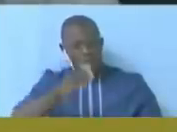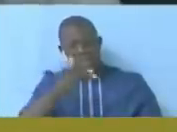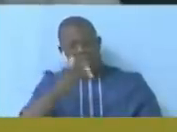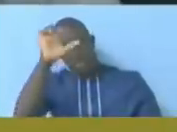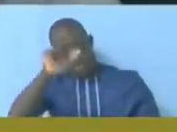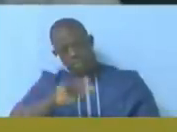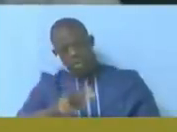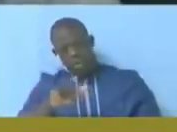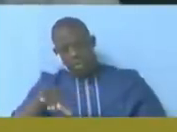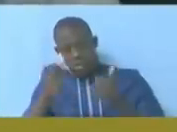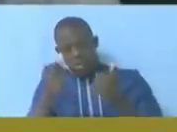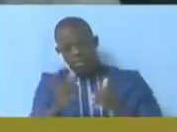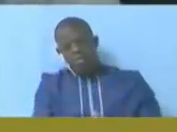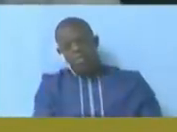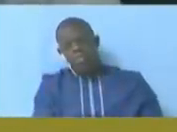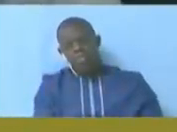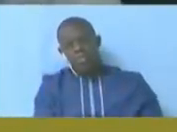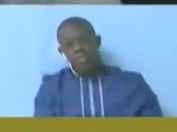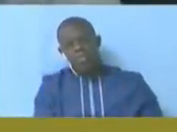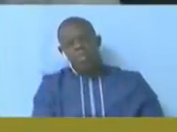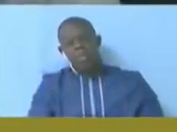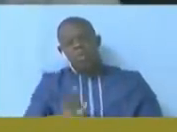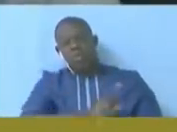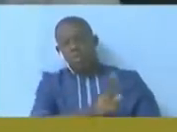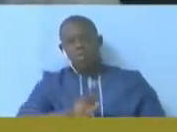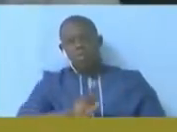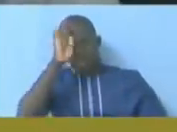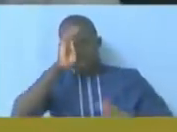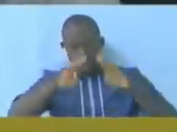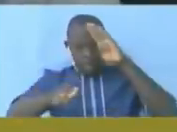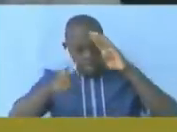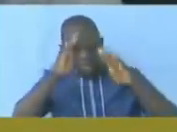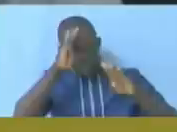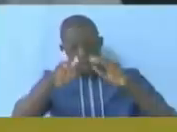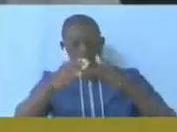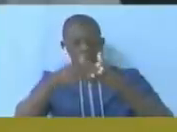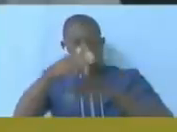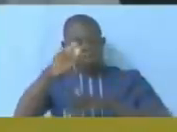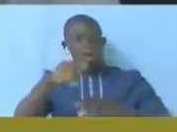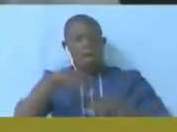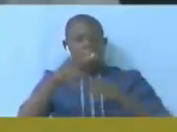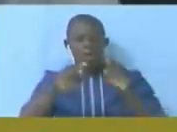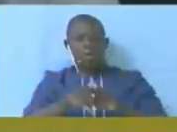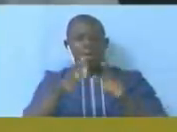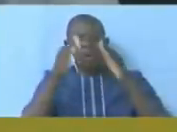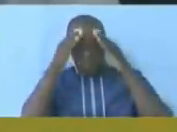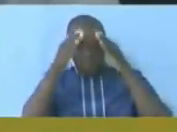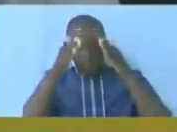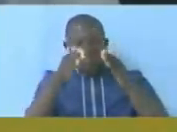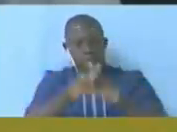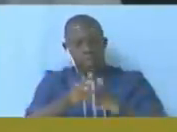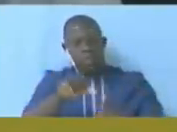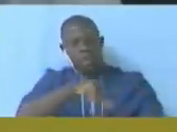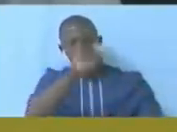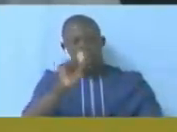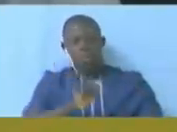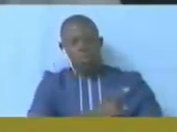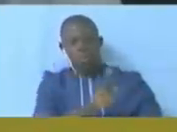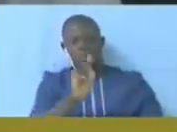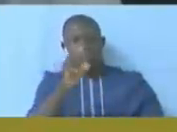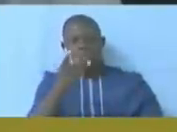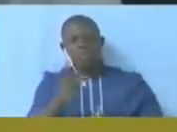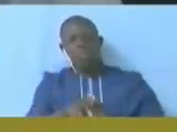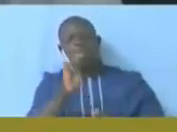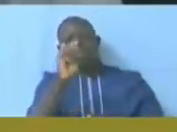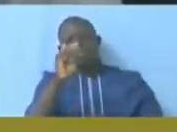19th of April. We thank you very much, Emma, for your attention. And, We will call